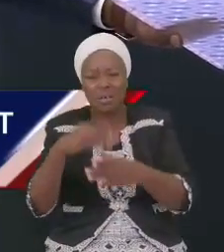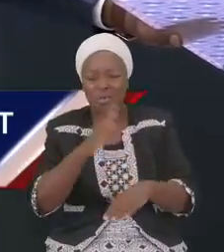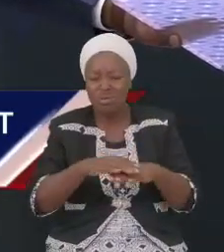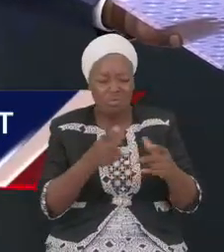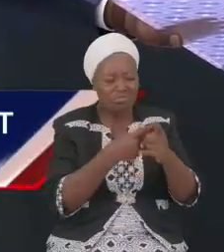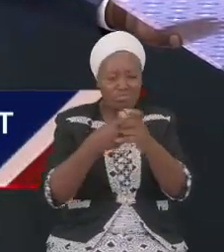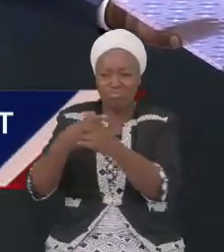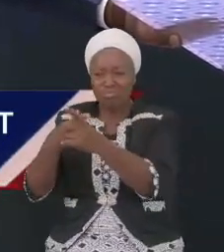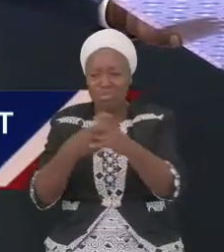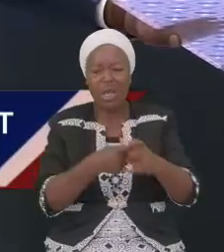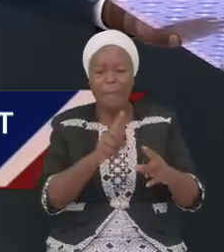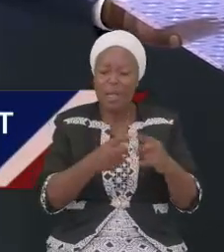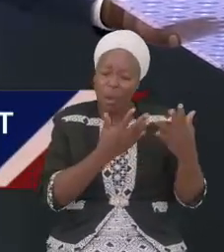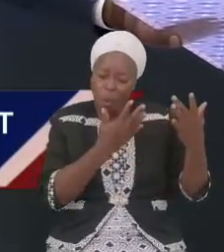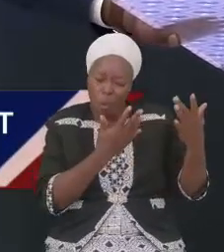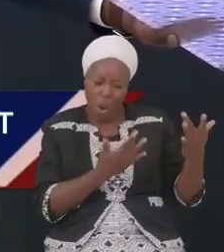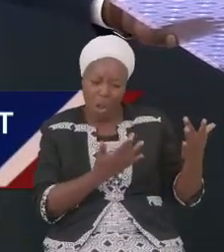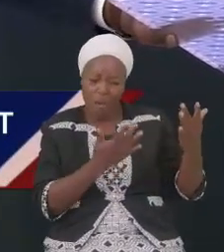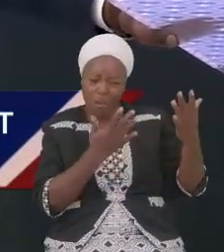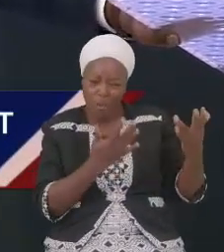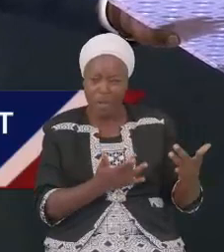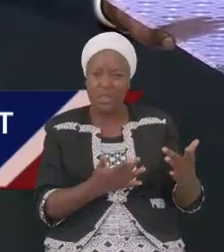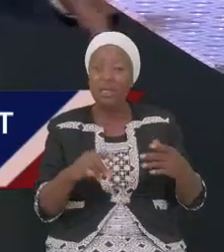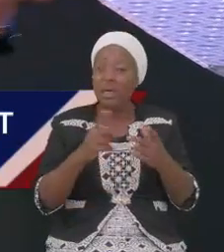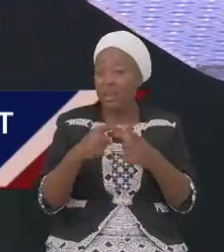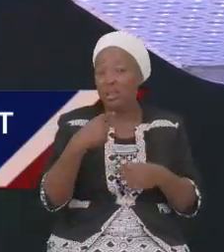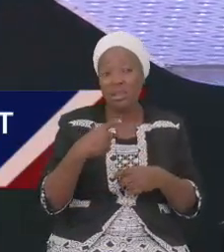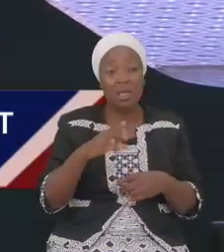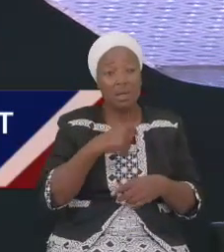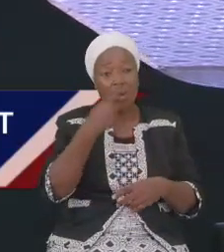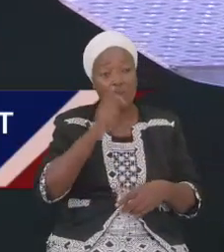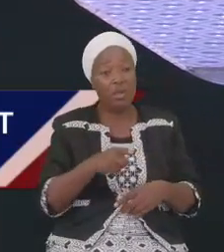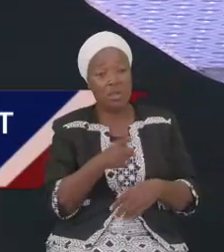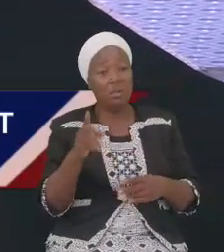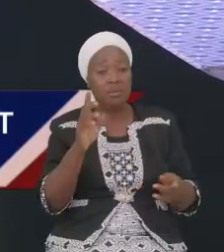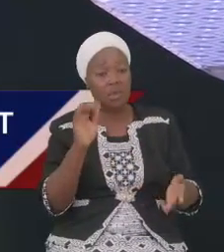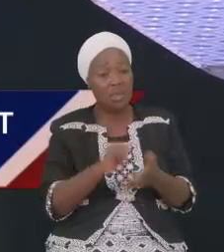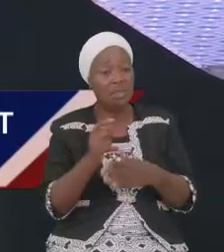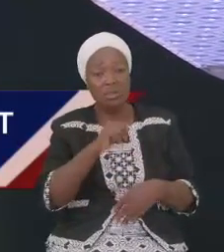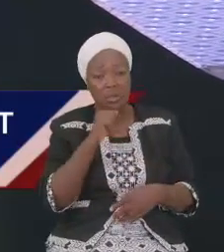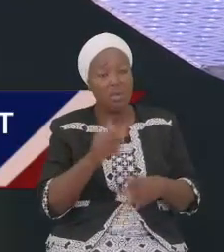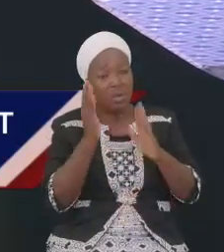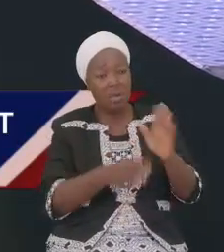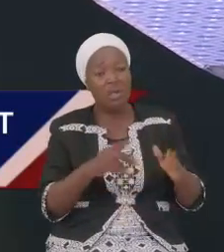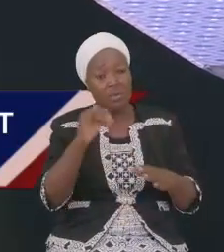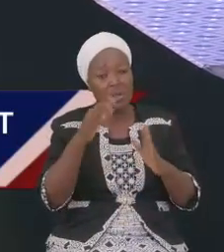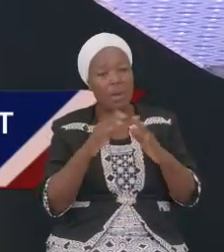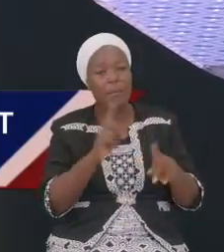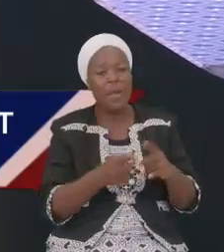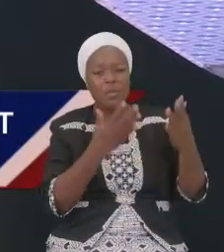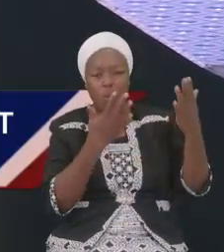run away, tarry and wait. It says he commanded them they should not depart from Jerusalem, but